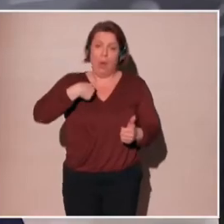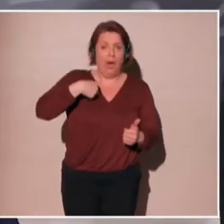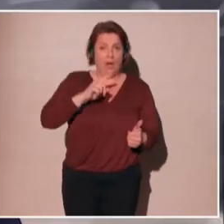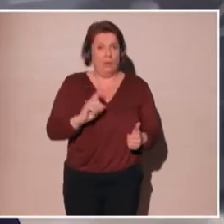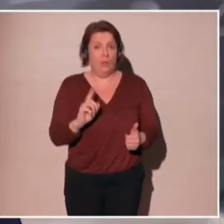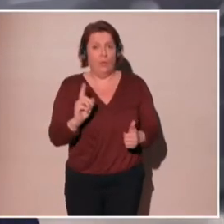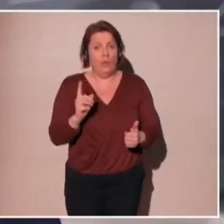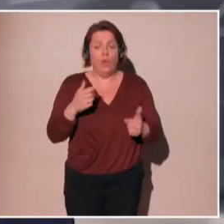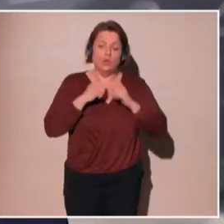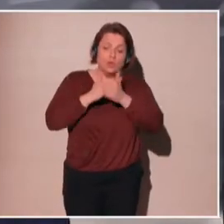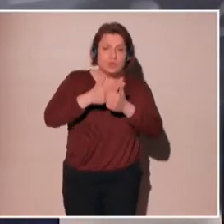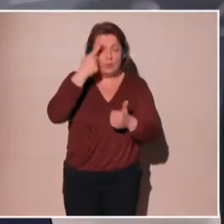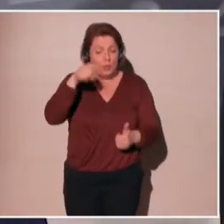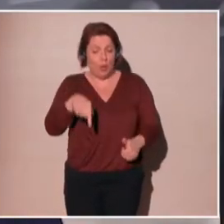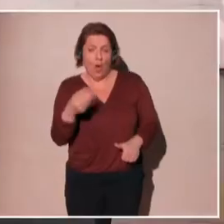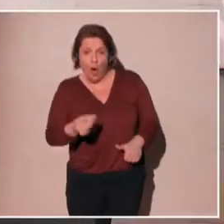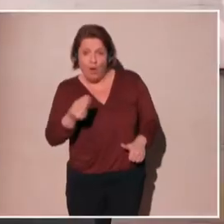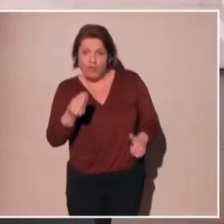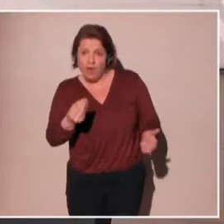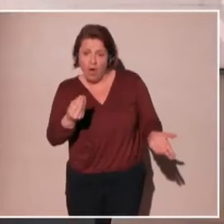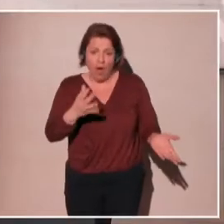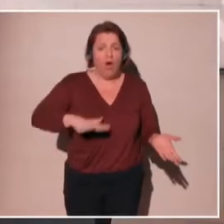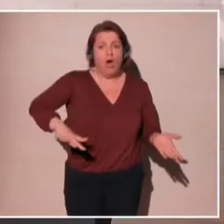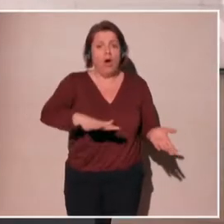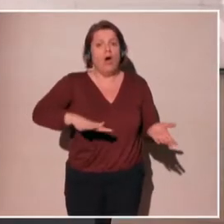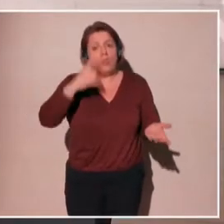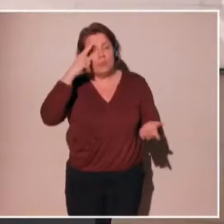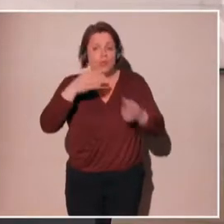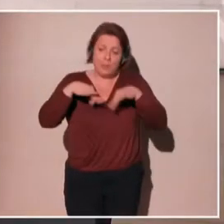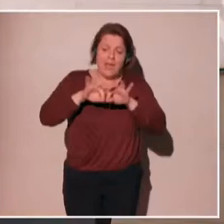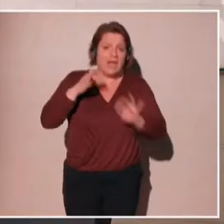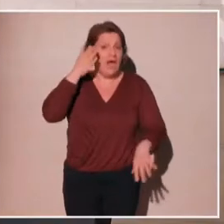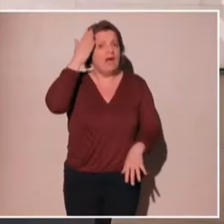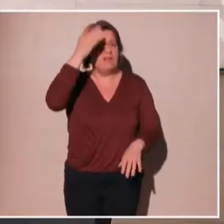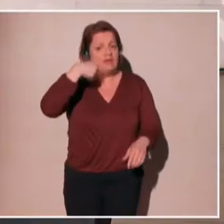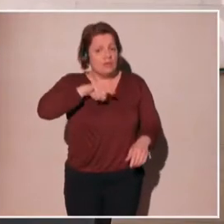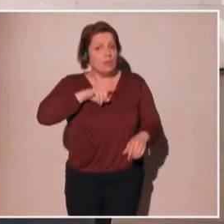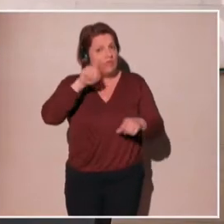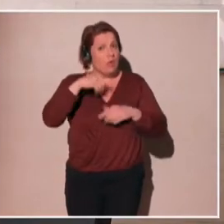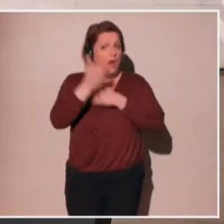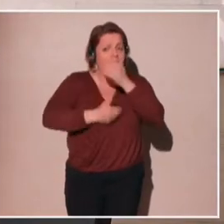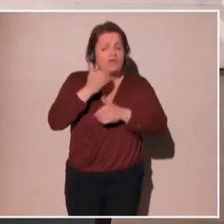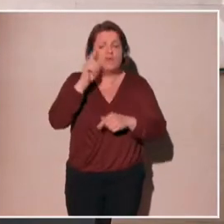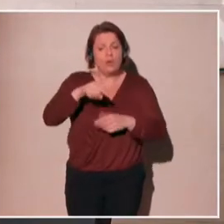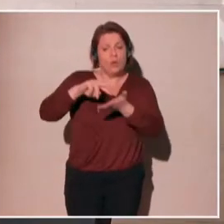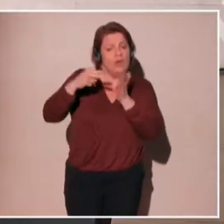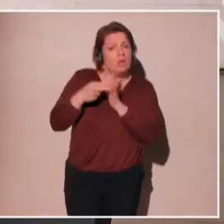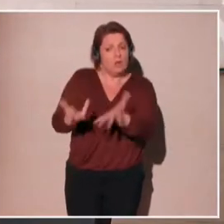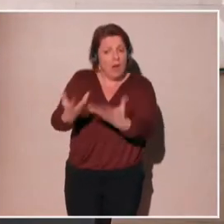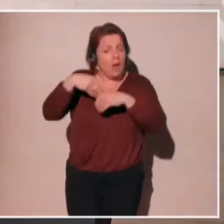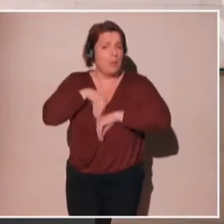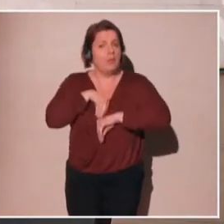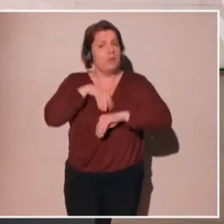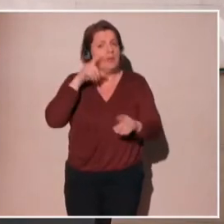our nation. We need to move. We need to embrace this technology. We need to be aware about the risk, but take